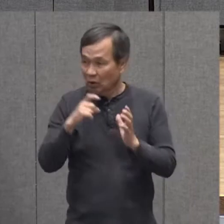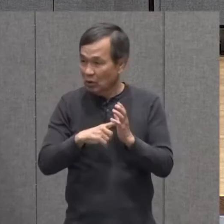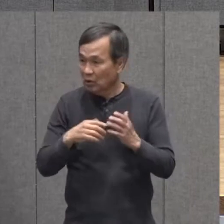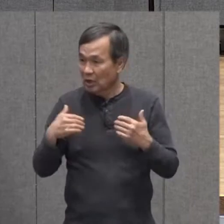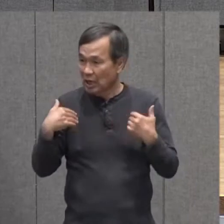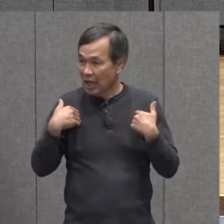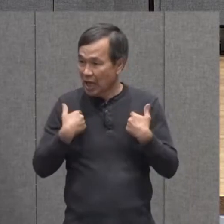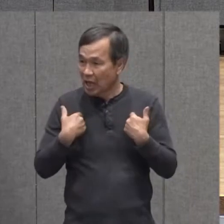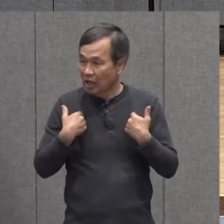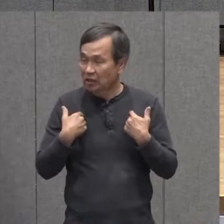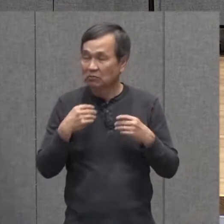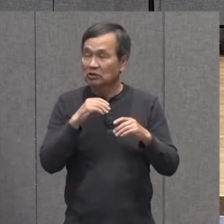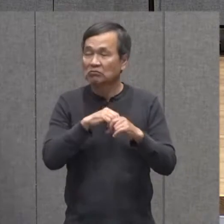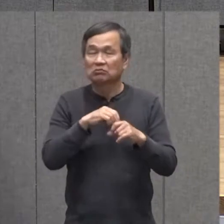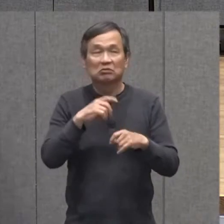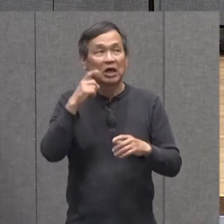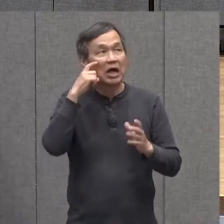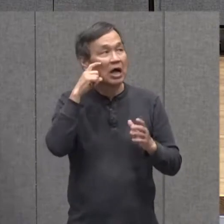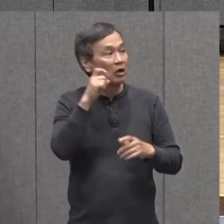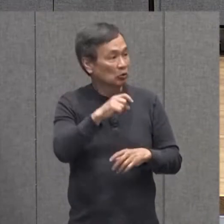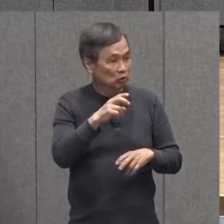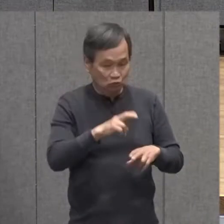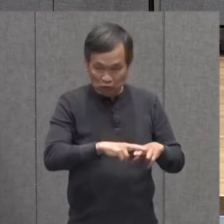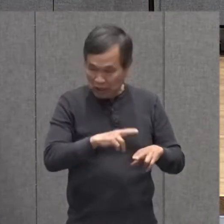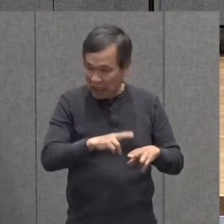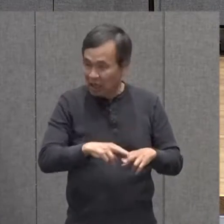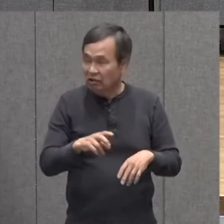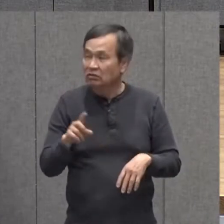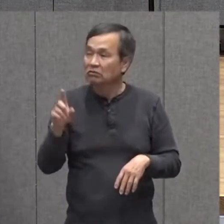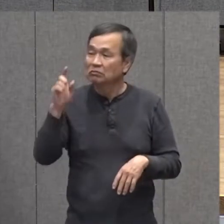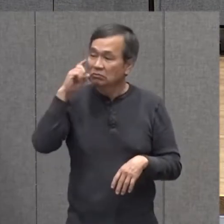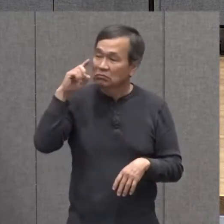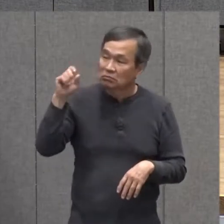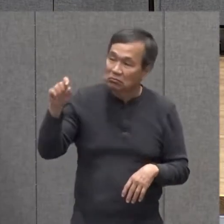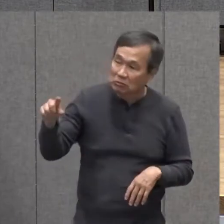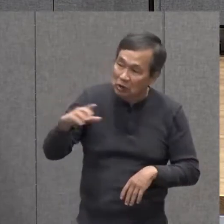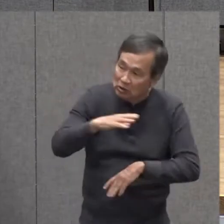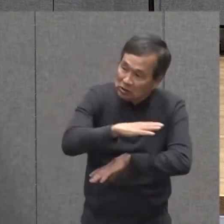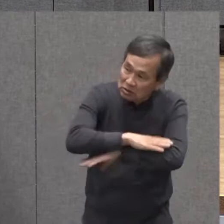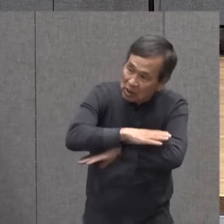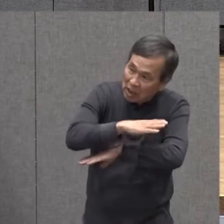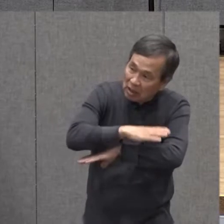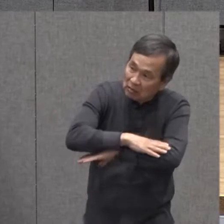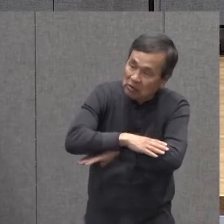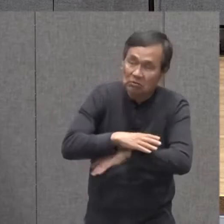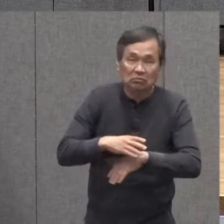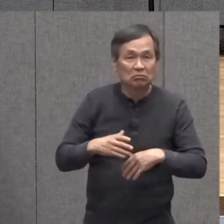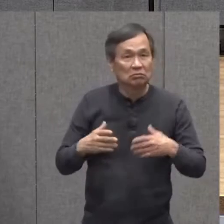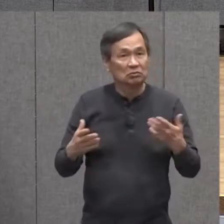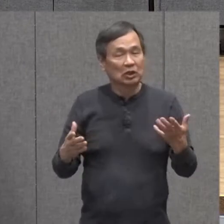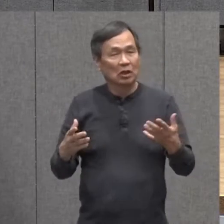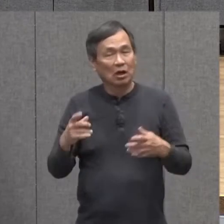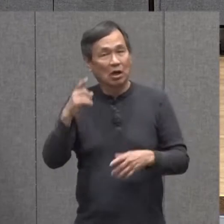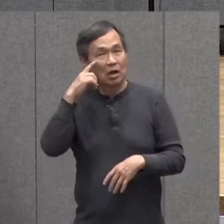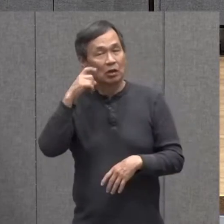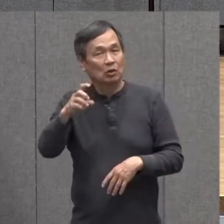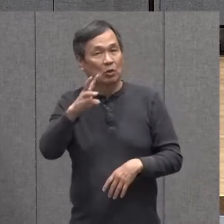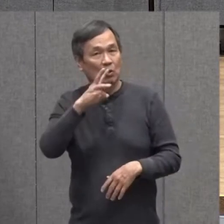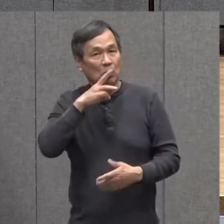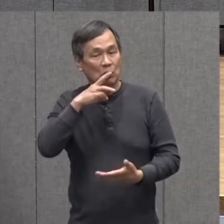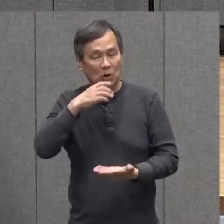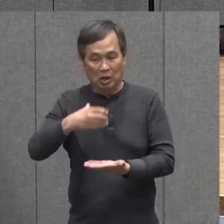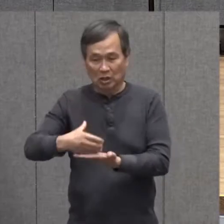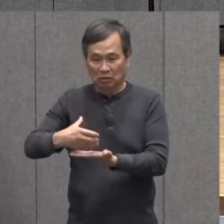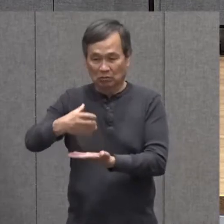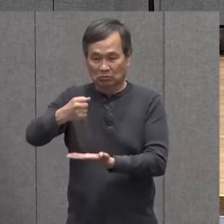some chairs, I notice some tables, and I notice some water bottles. Mientras